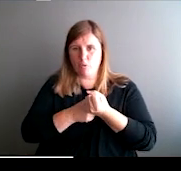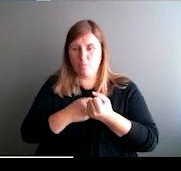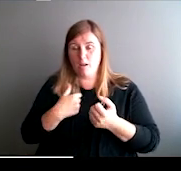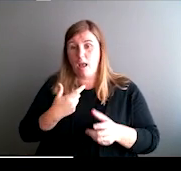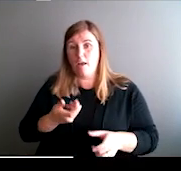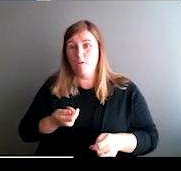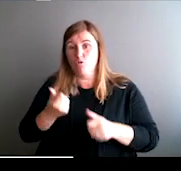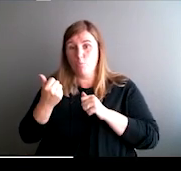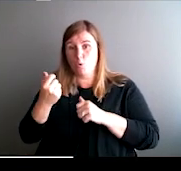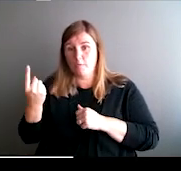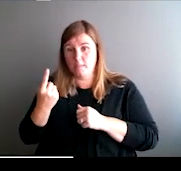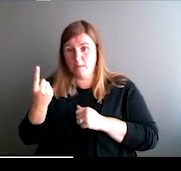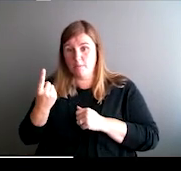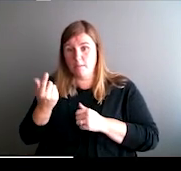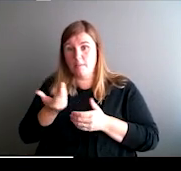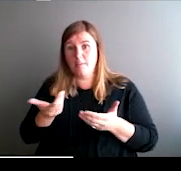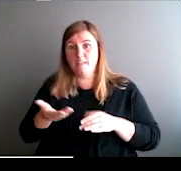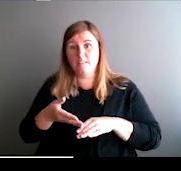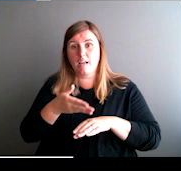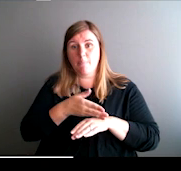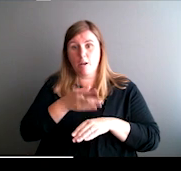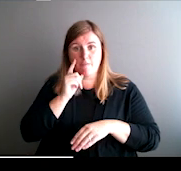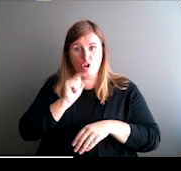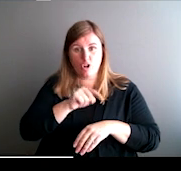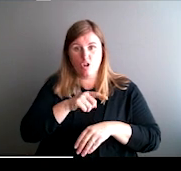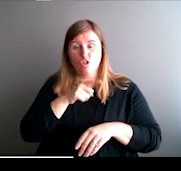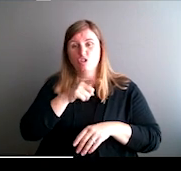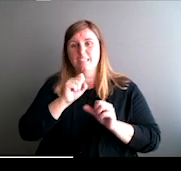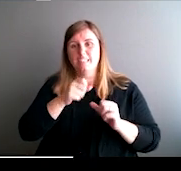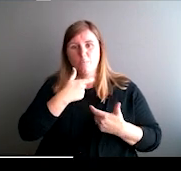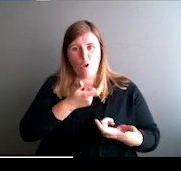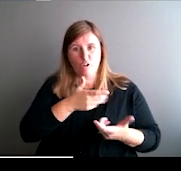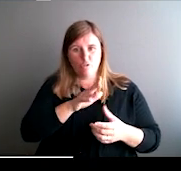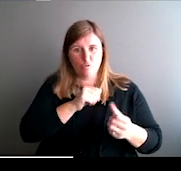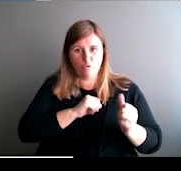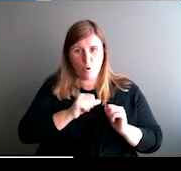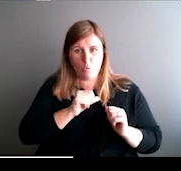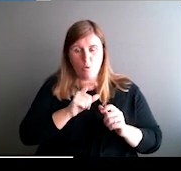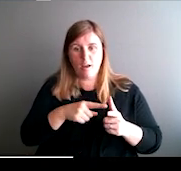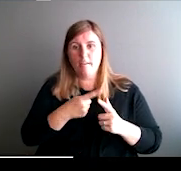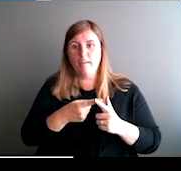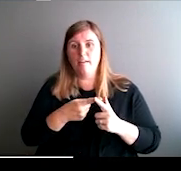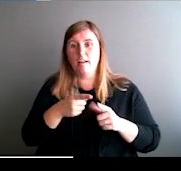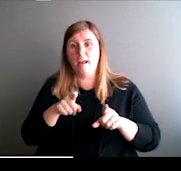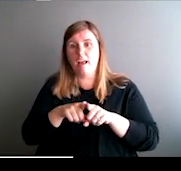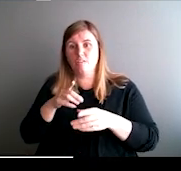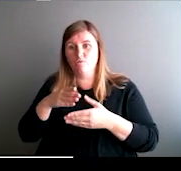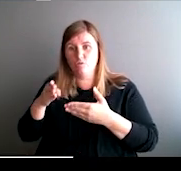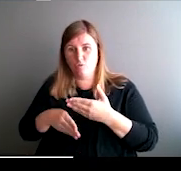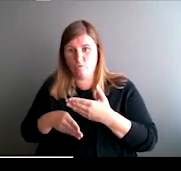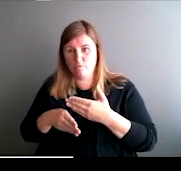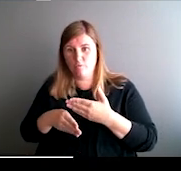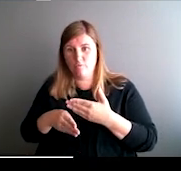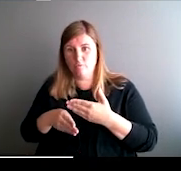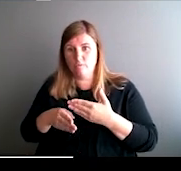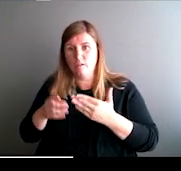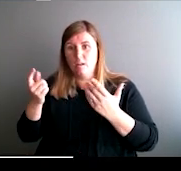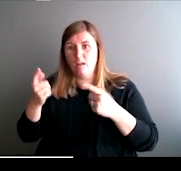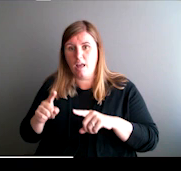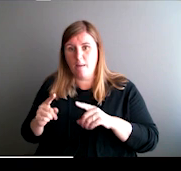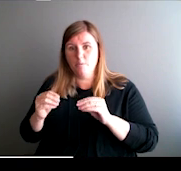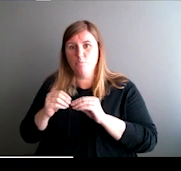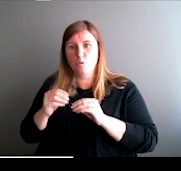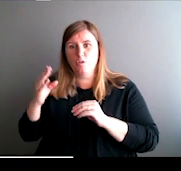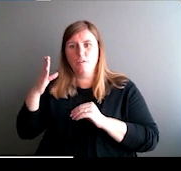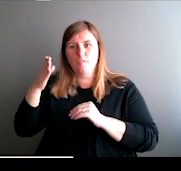something, things get better for her, she gets to watch her show, and As a result, it happens more